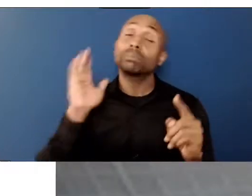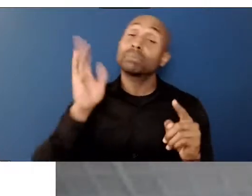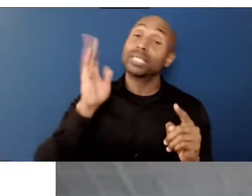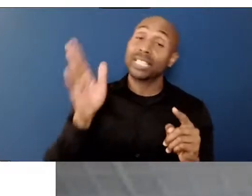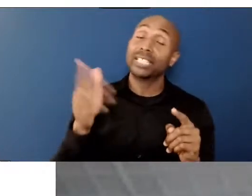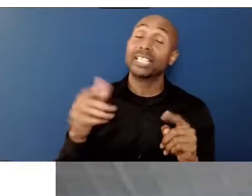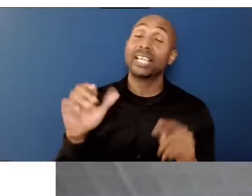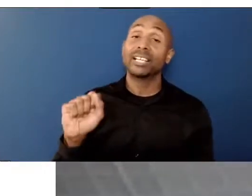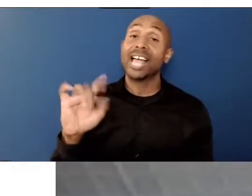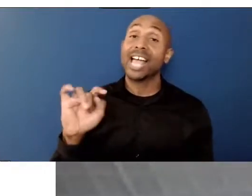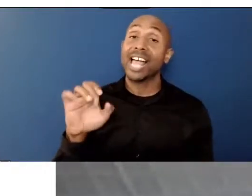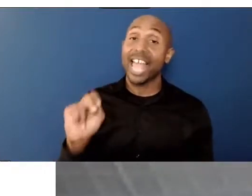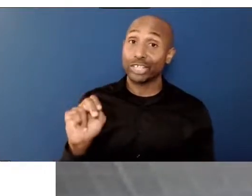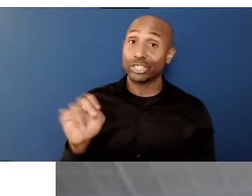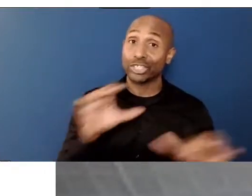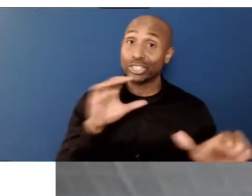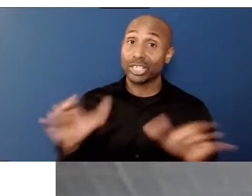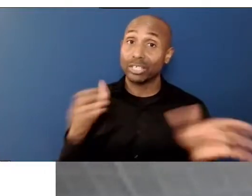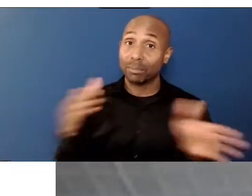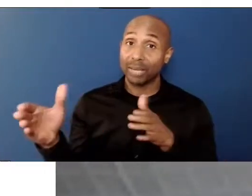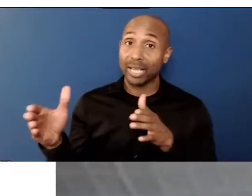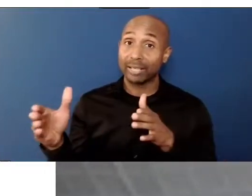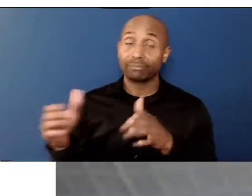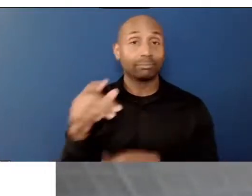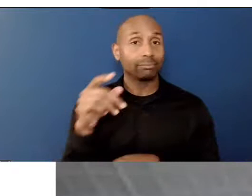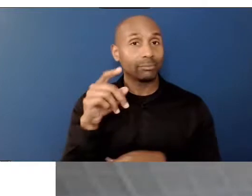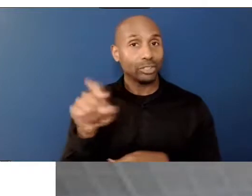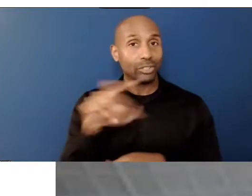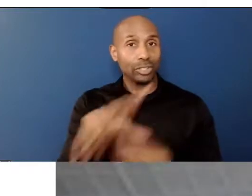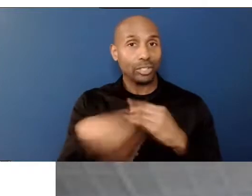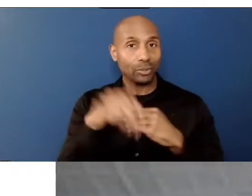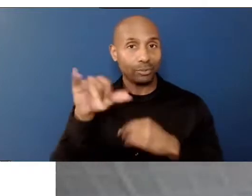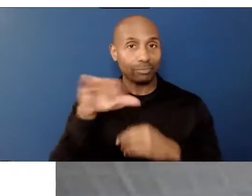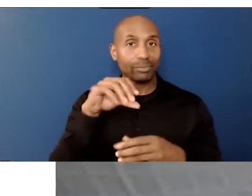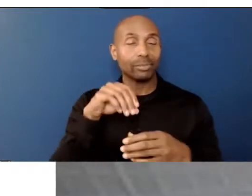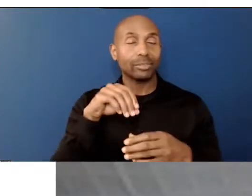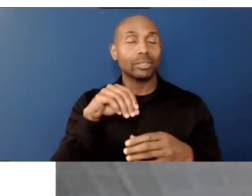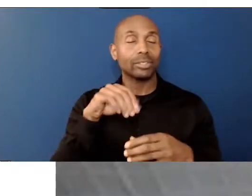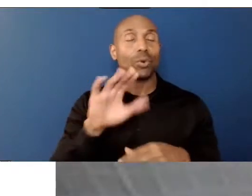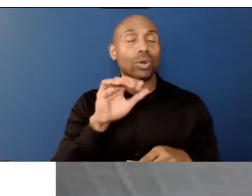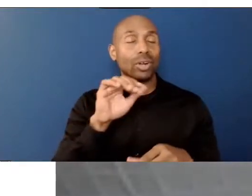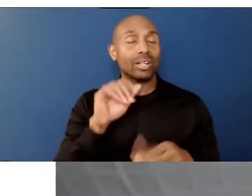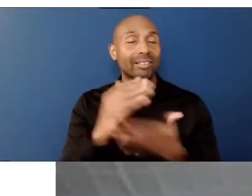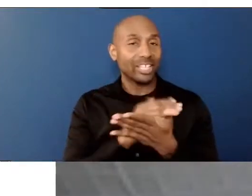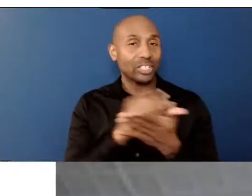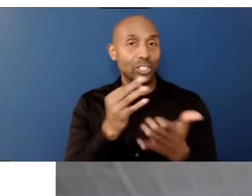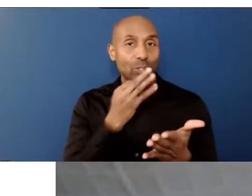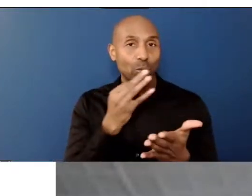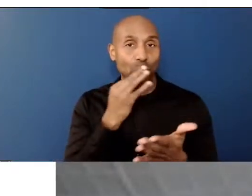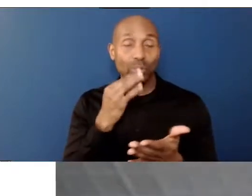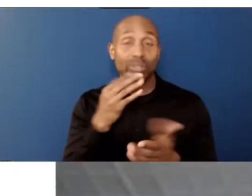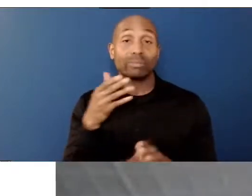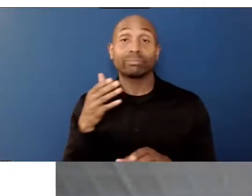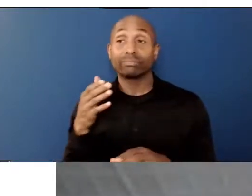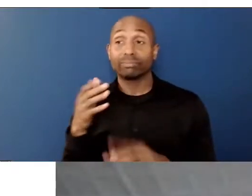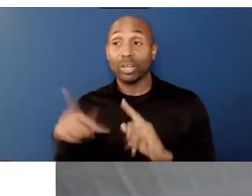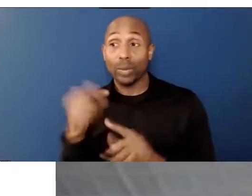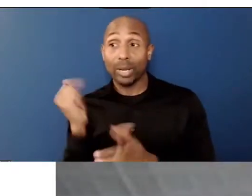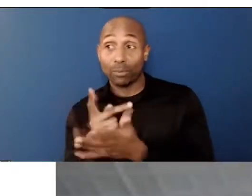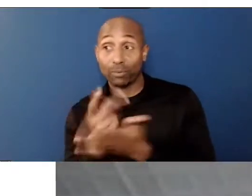so that should be added to your list soon, as soon as they approve it. So that's really exciting.